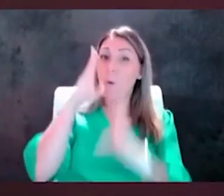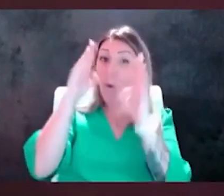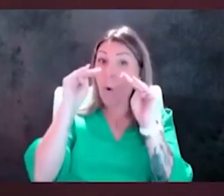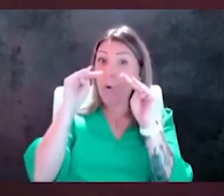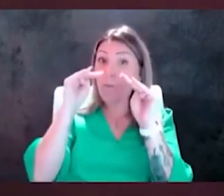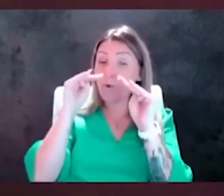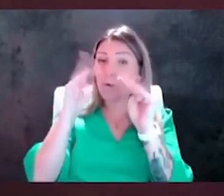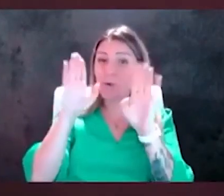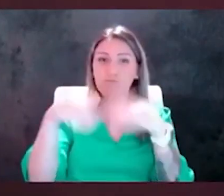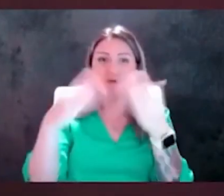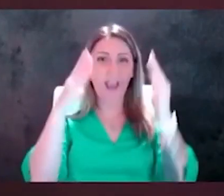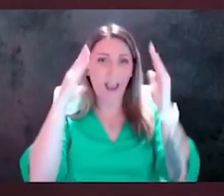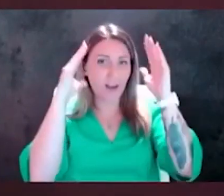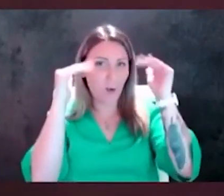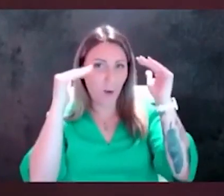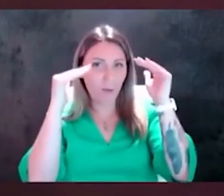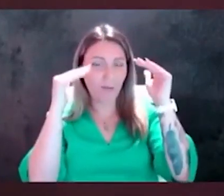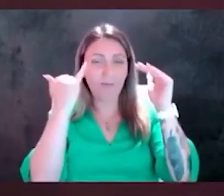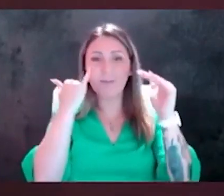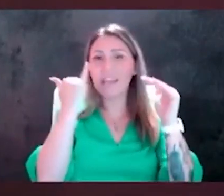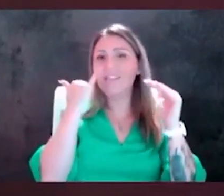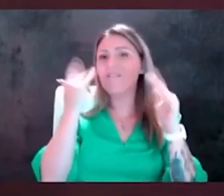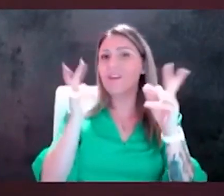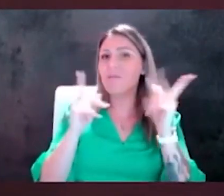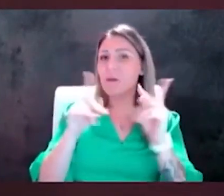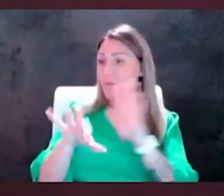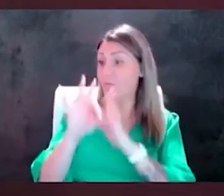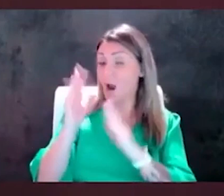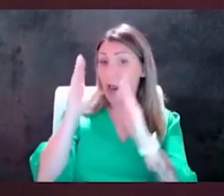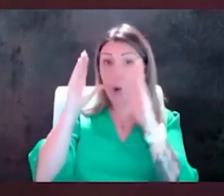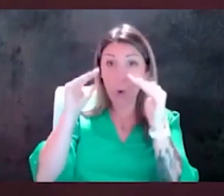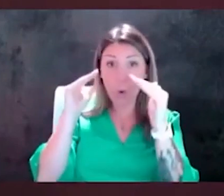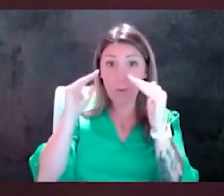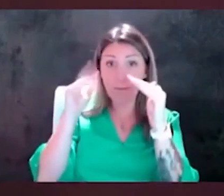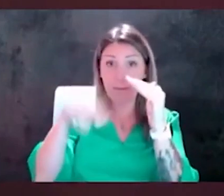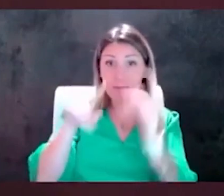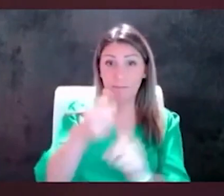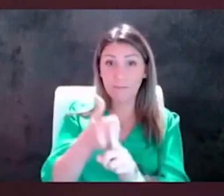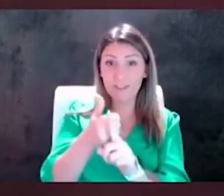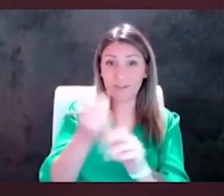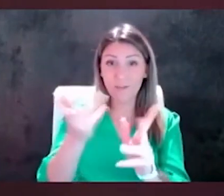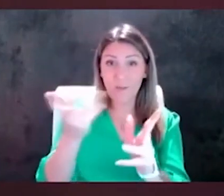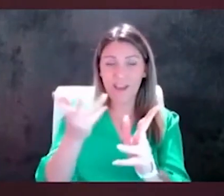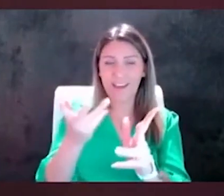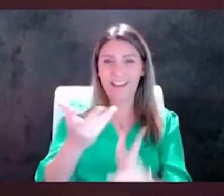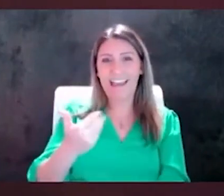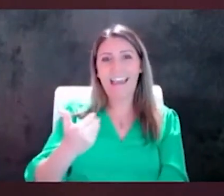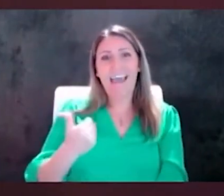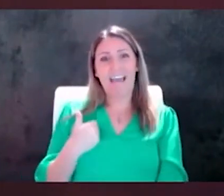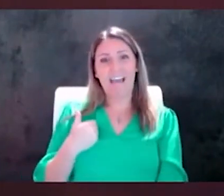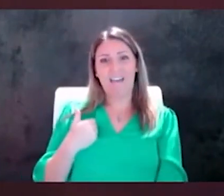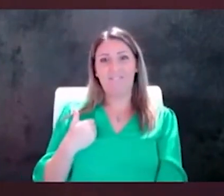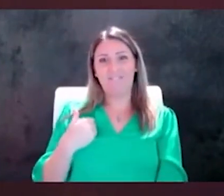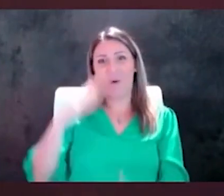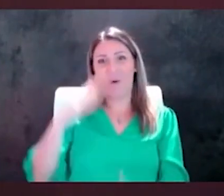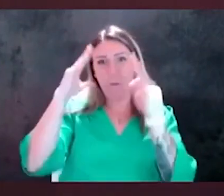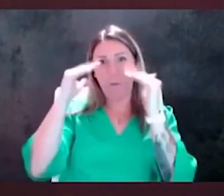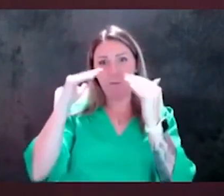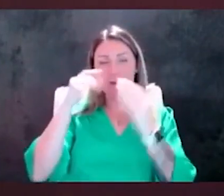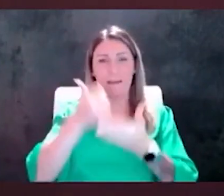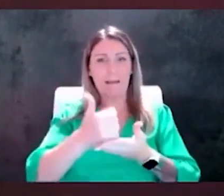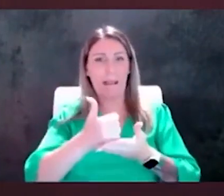if people find a little bit of hope, then they themselves have it, and that helps them cope.